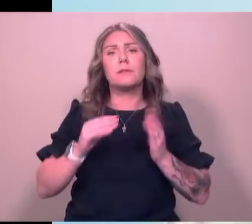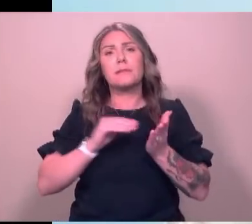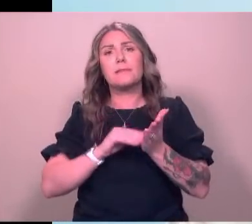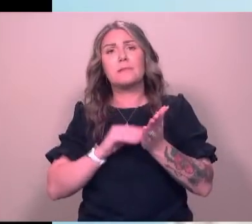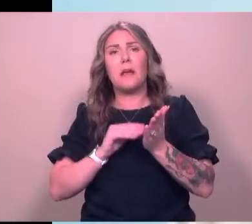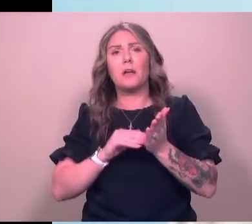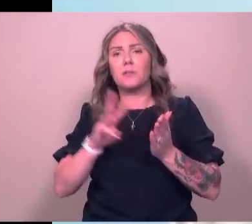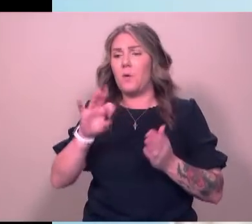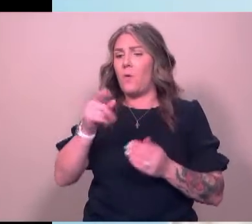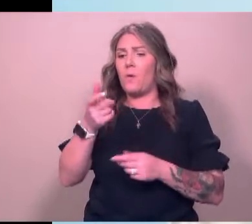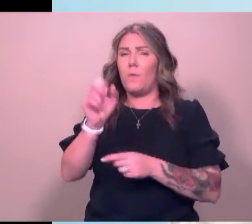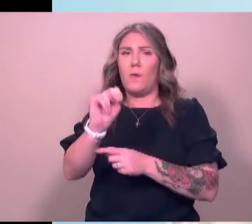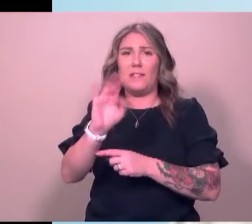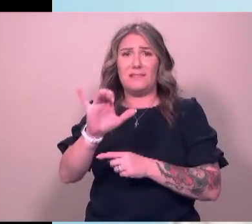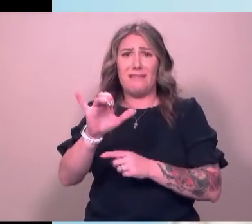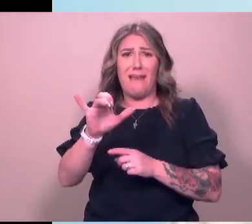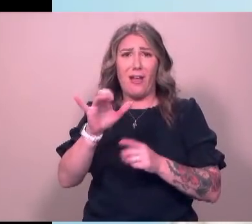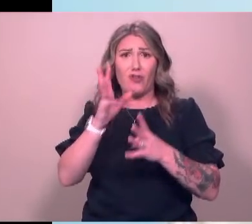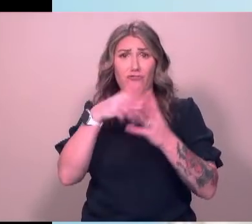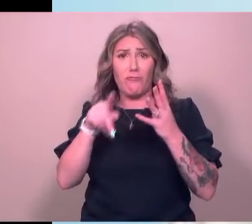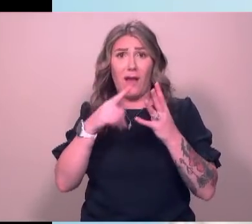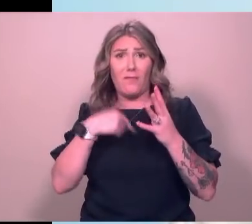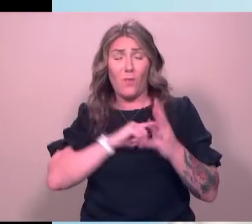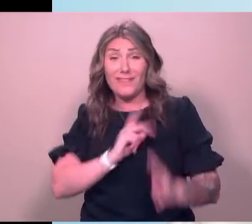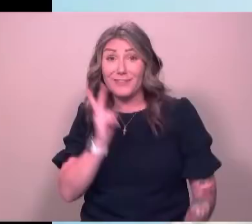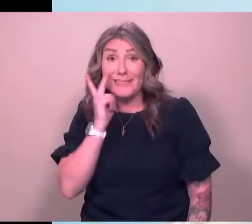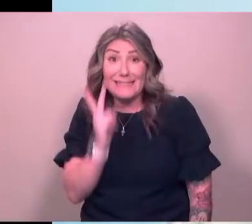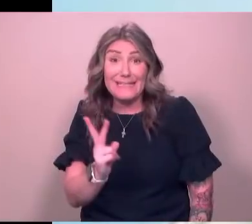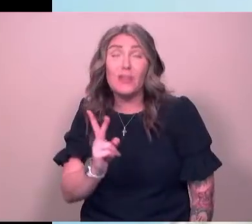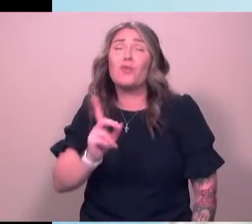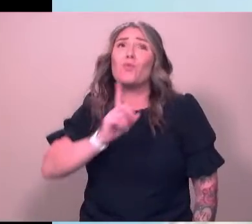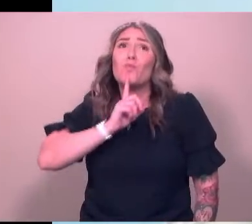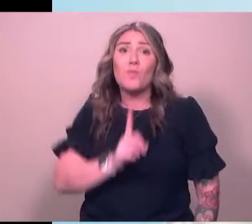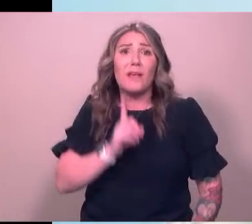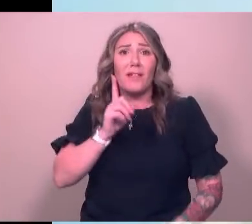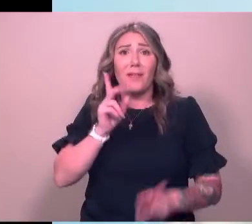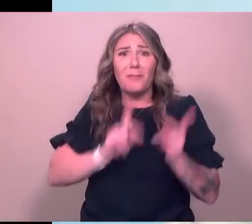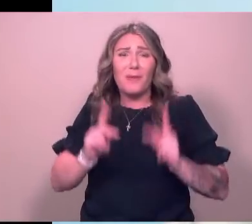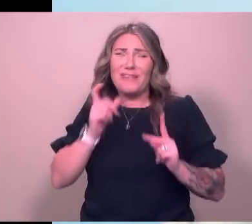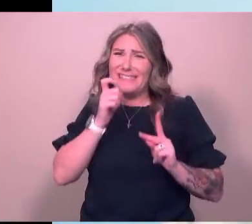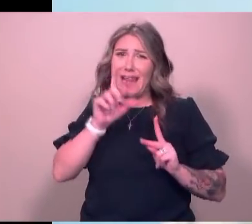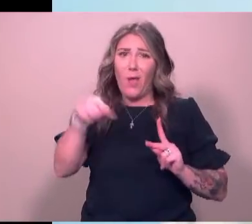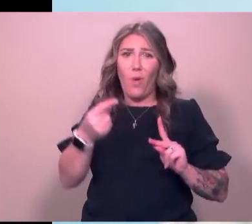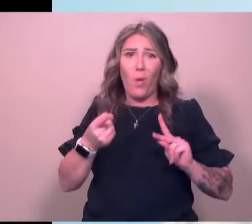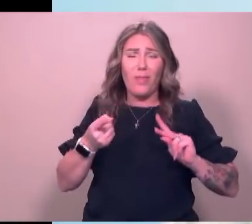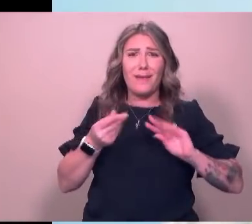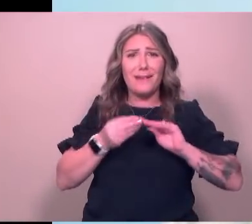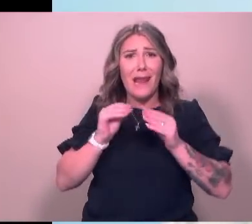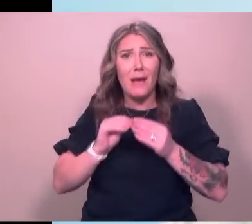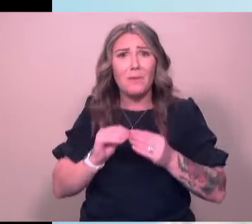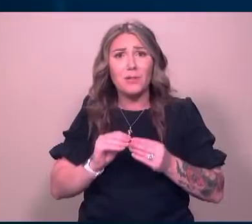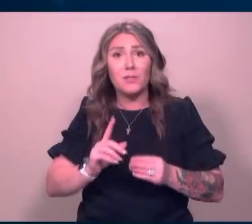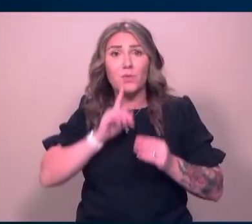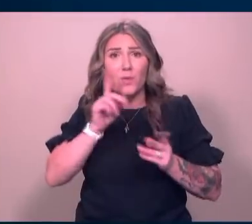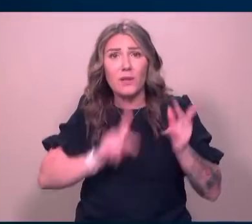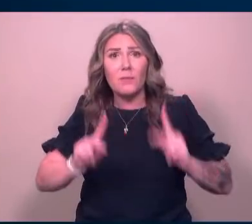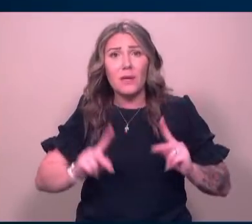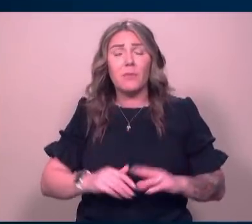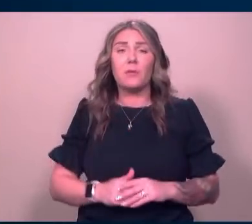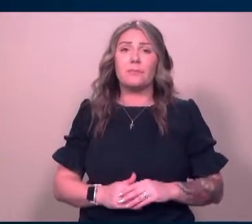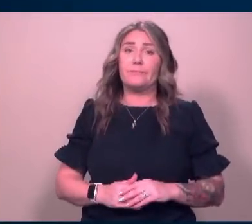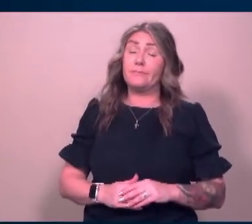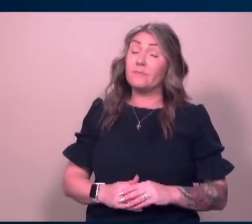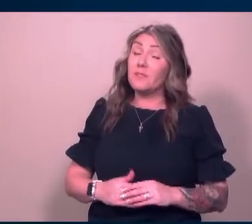with that graph, we're seeing that, and those are real people. They're not just numbers; they're real people. Yeah, well